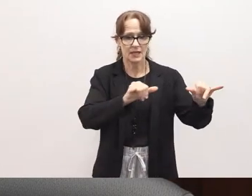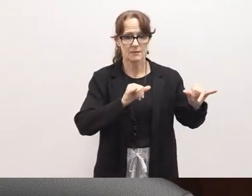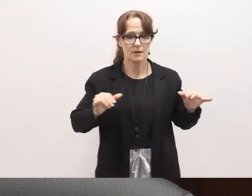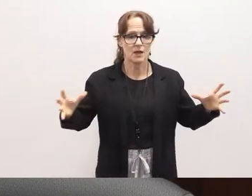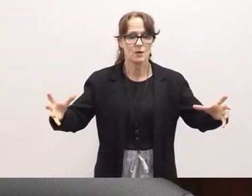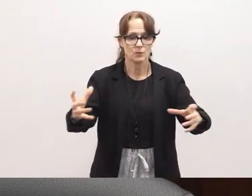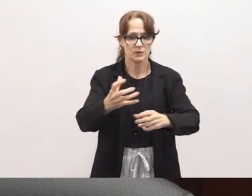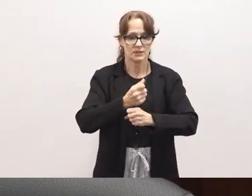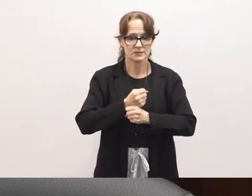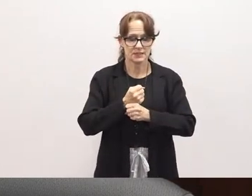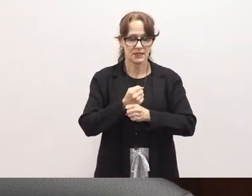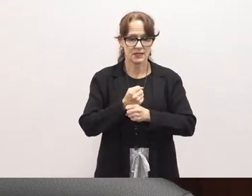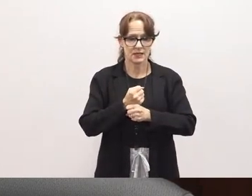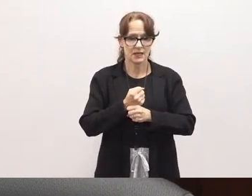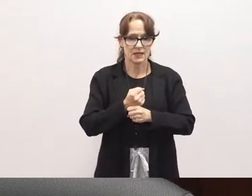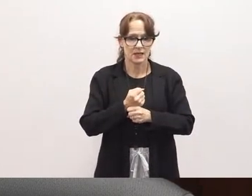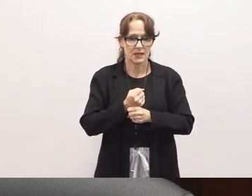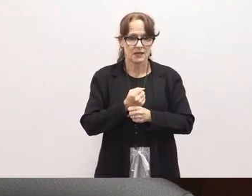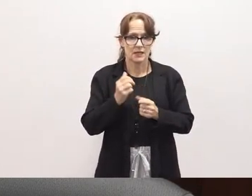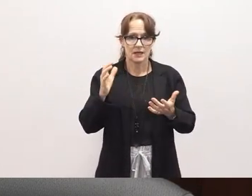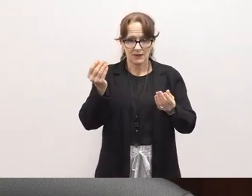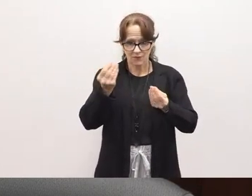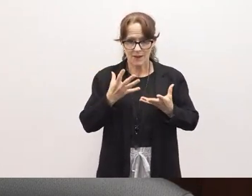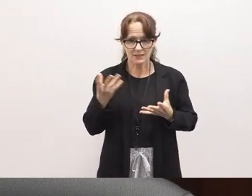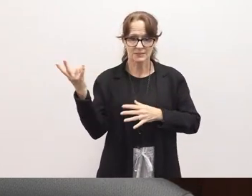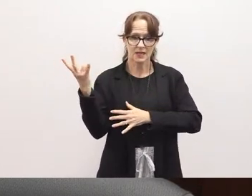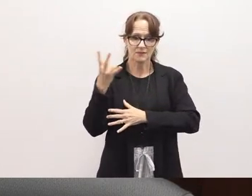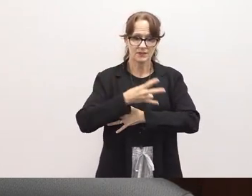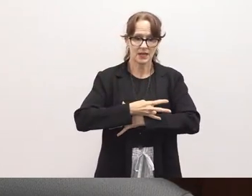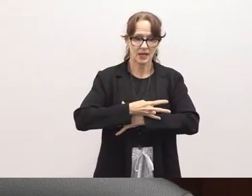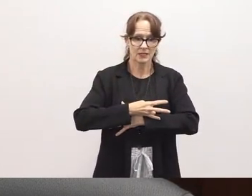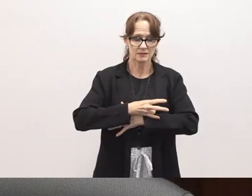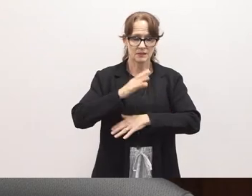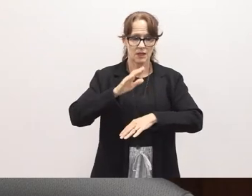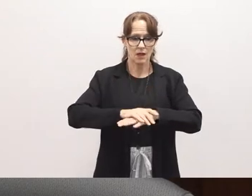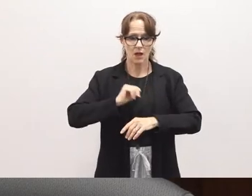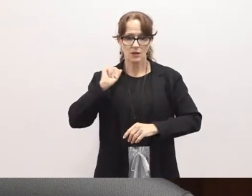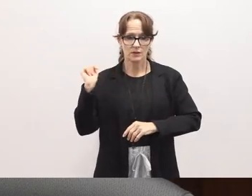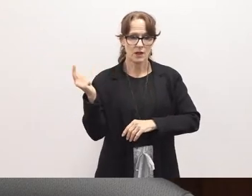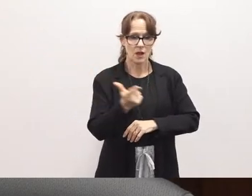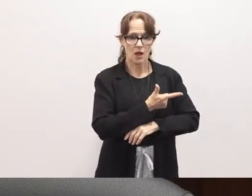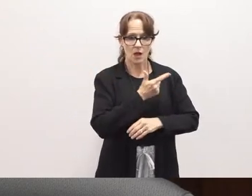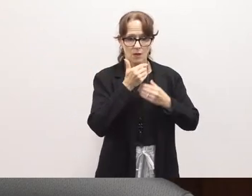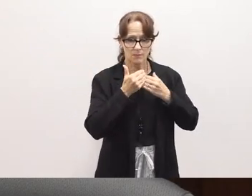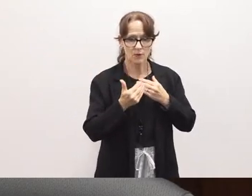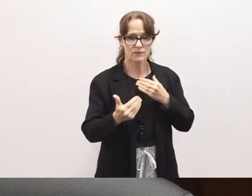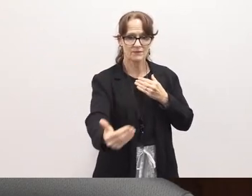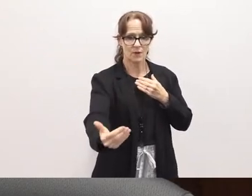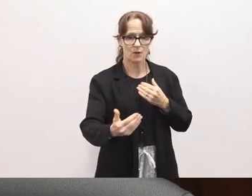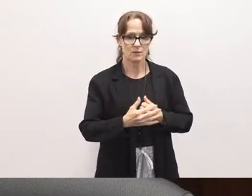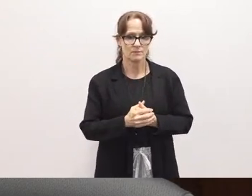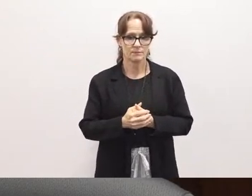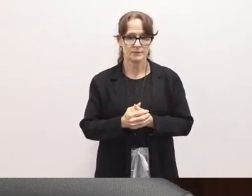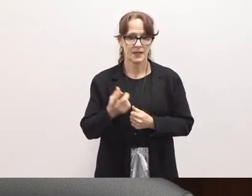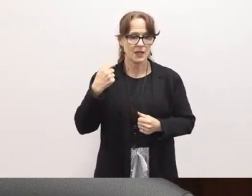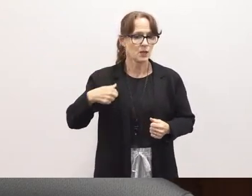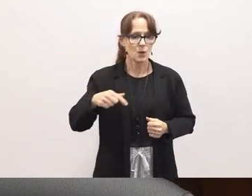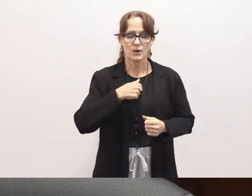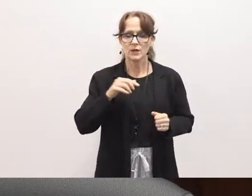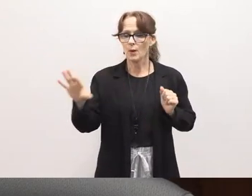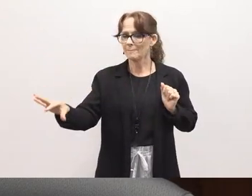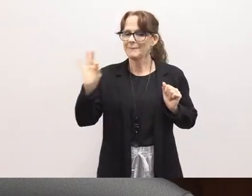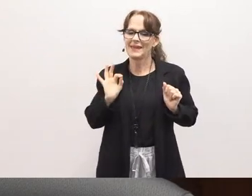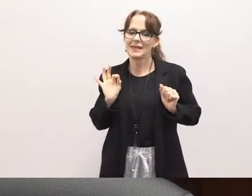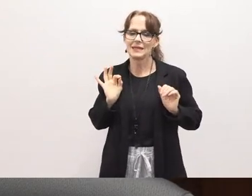receiving items 7 days in advance on all items moving forward, that we don't pick and